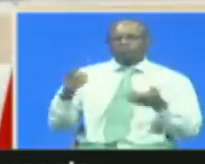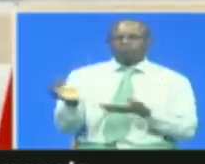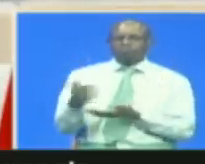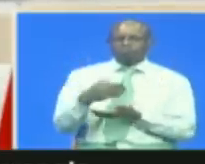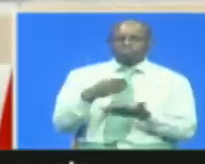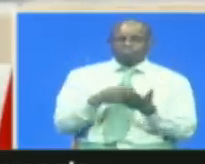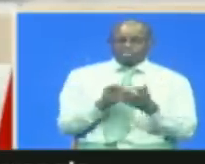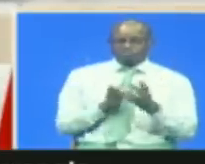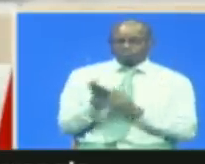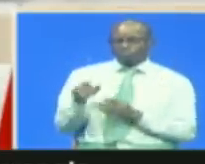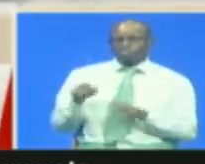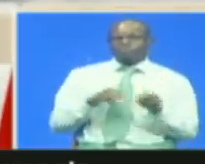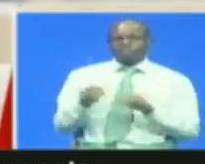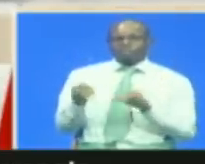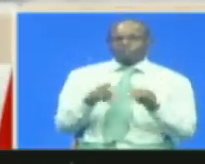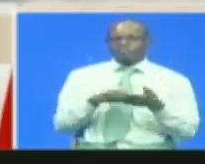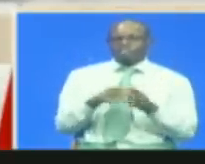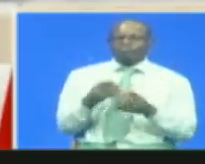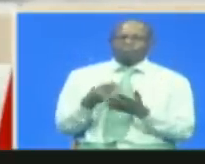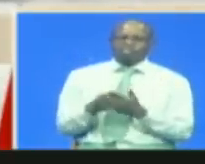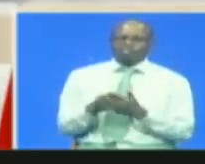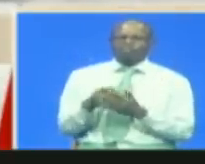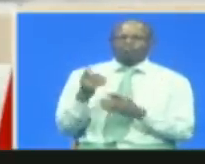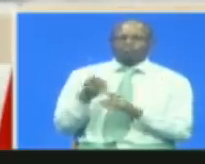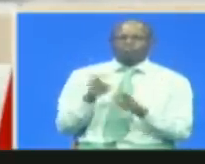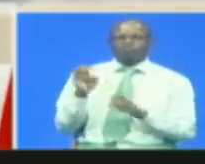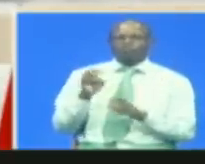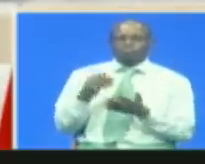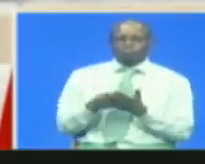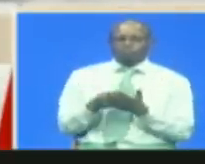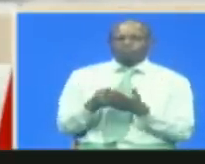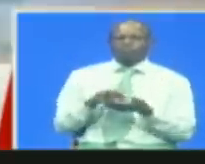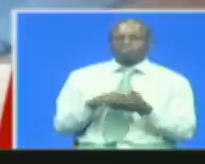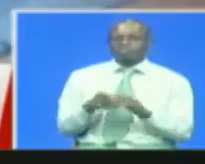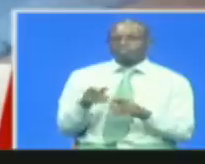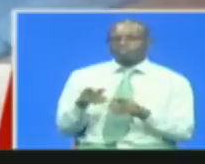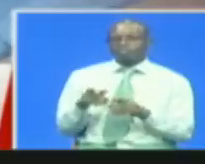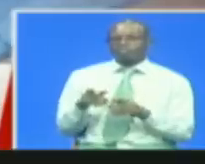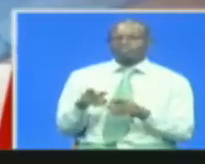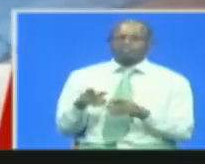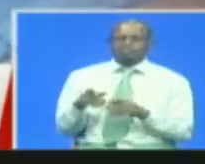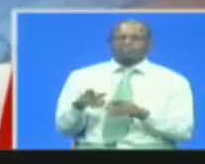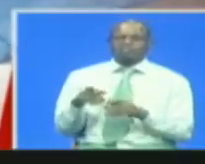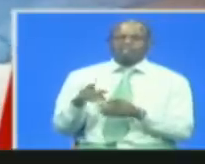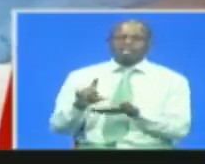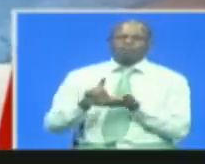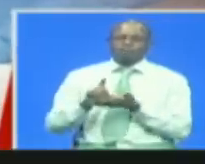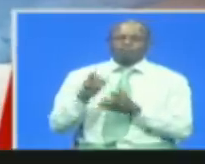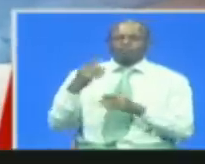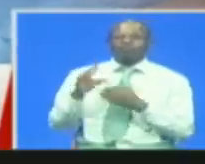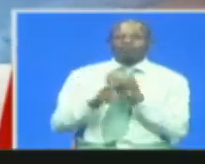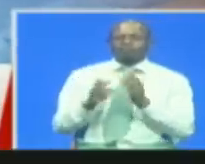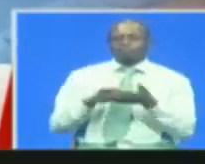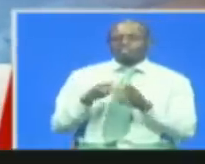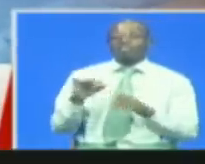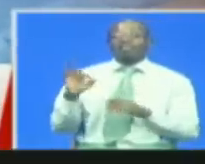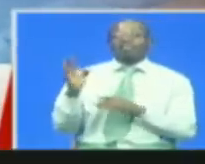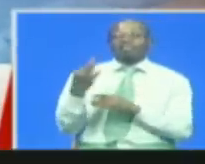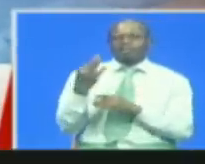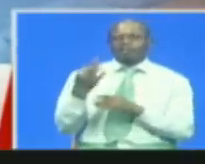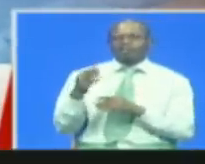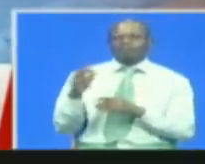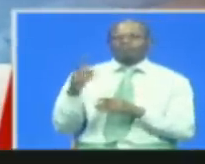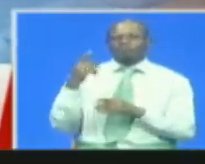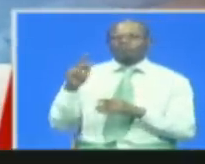money raised through the Eurobonds forms part of the foreign debt stock for a country. The issuance is Kenya's third Eurobond in